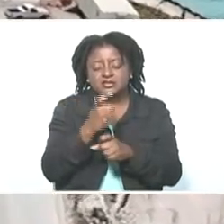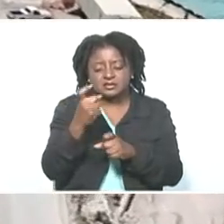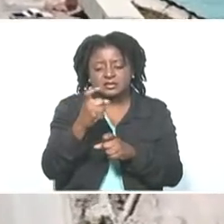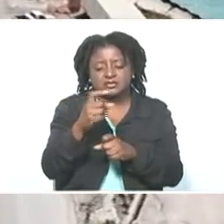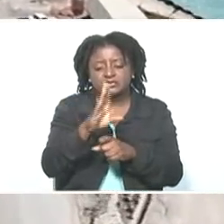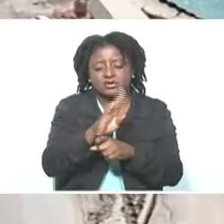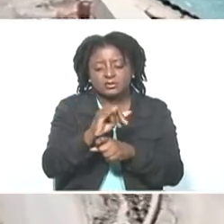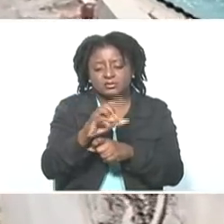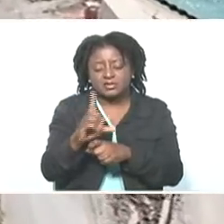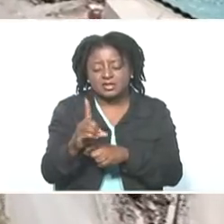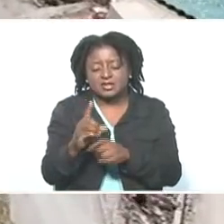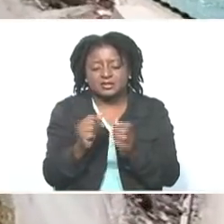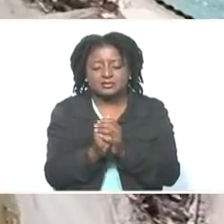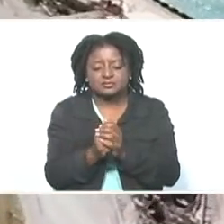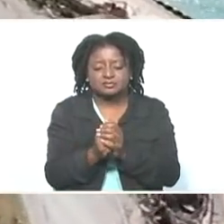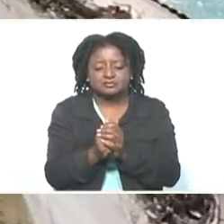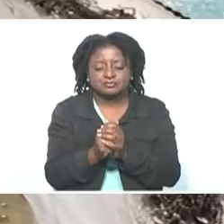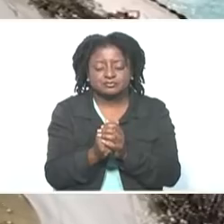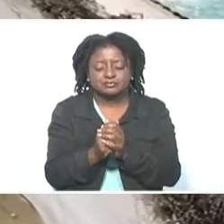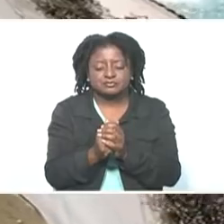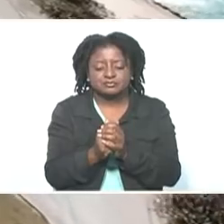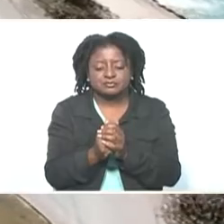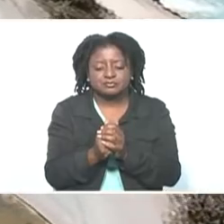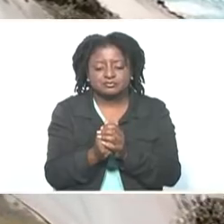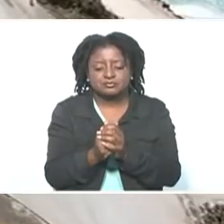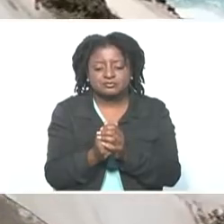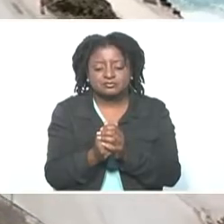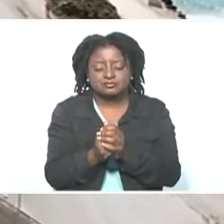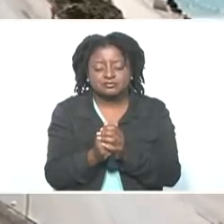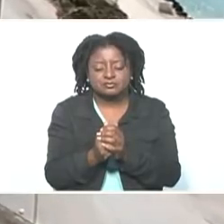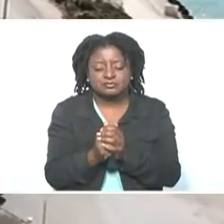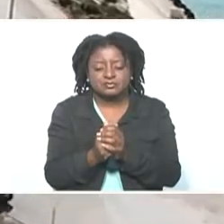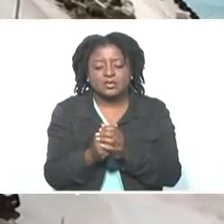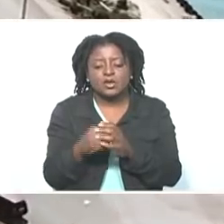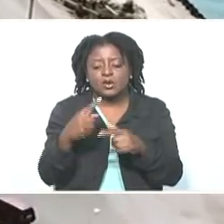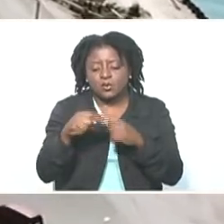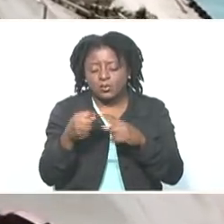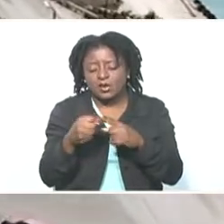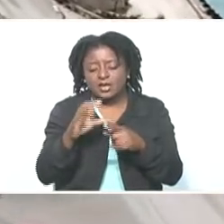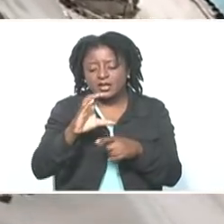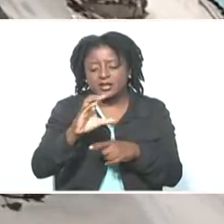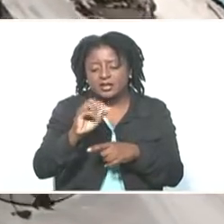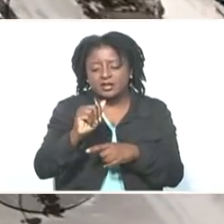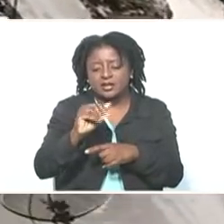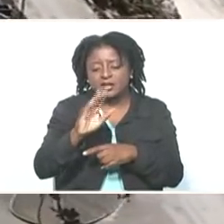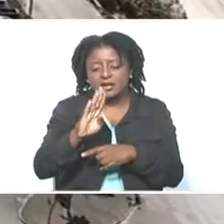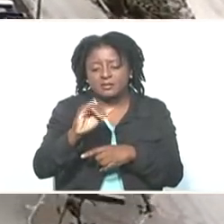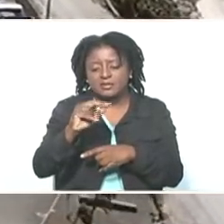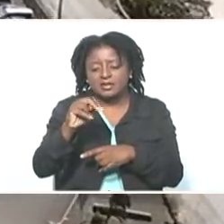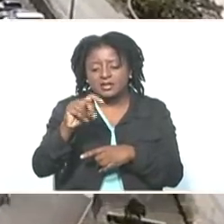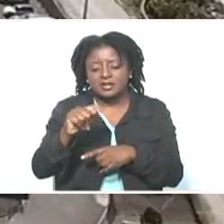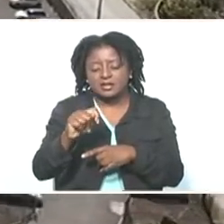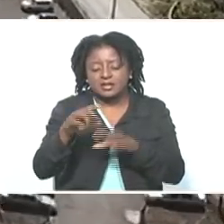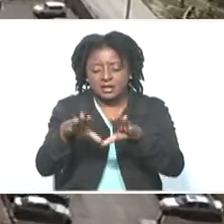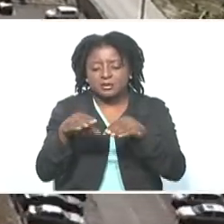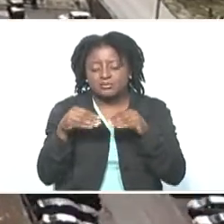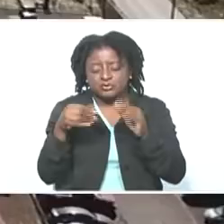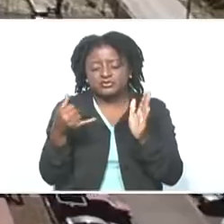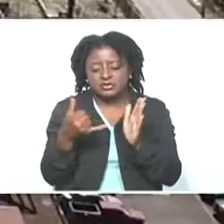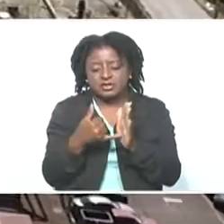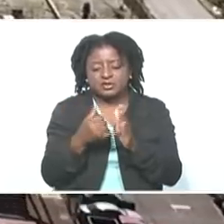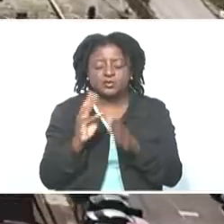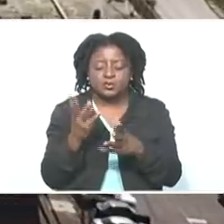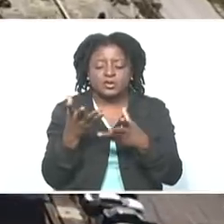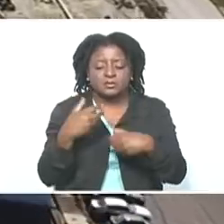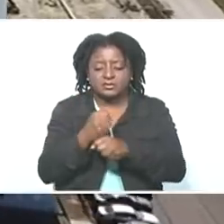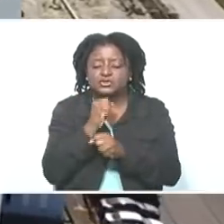through a number of checks and balances. When Cabinet approved it, we wanted to be sure that we did what